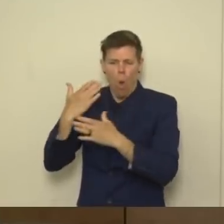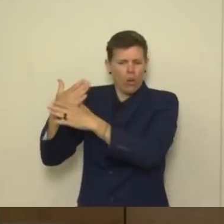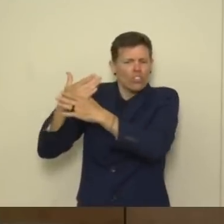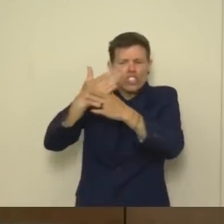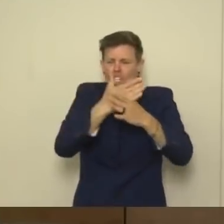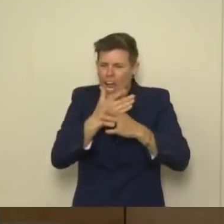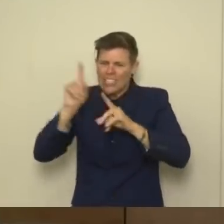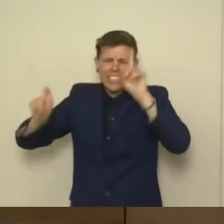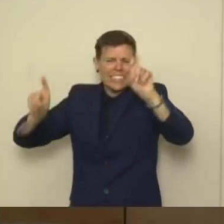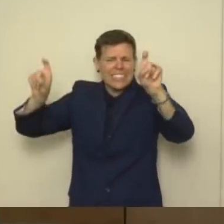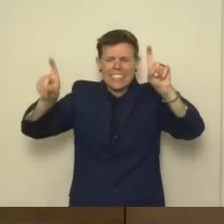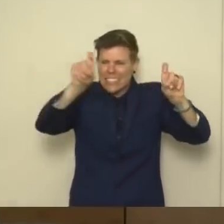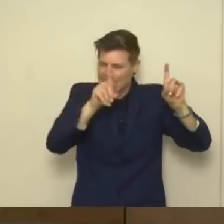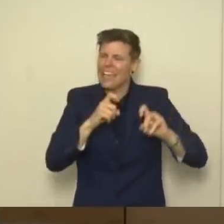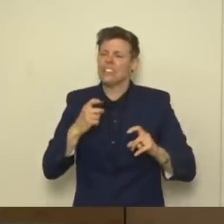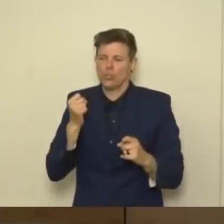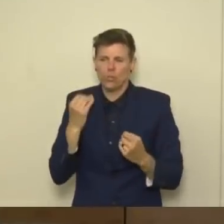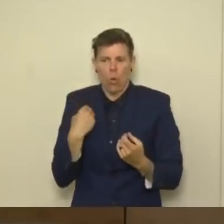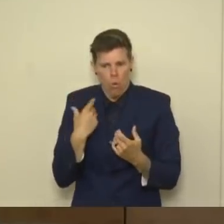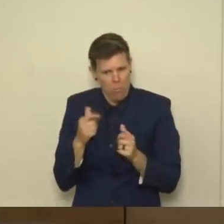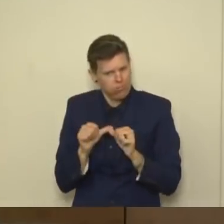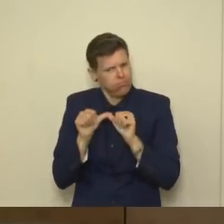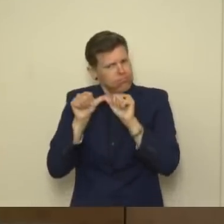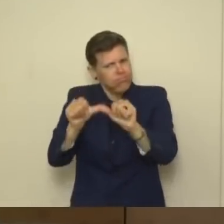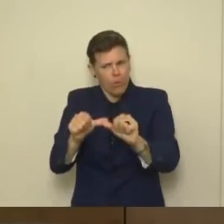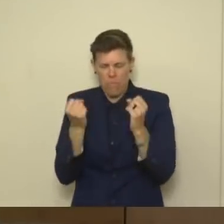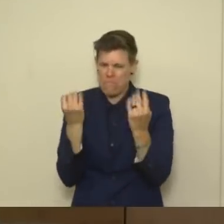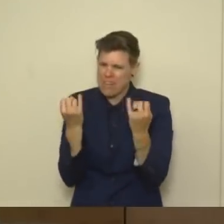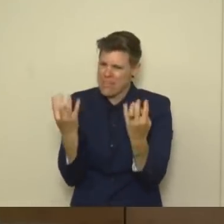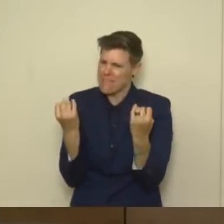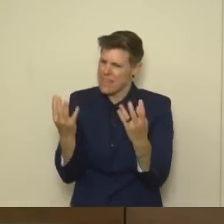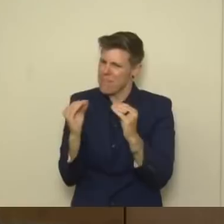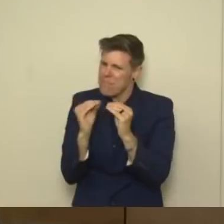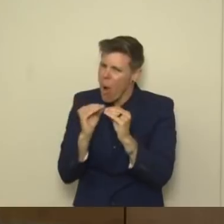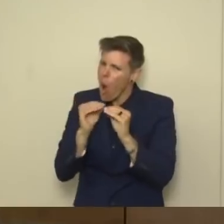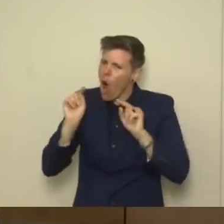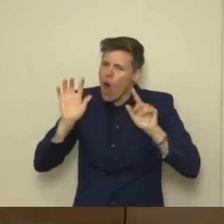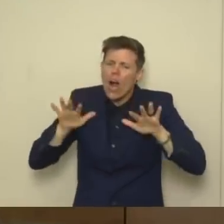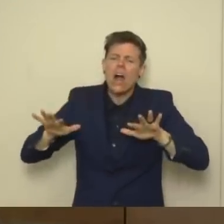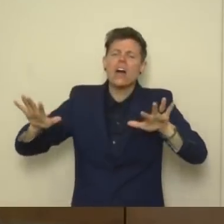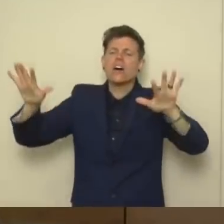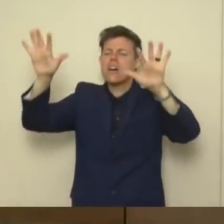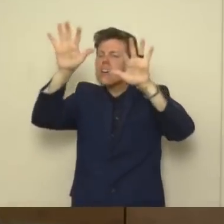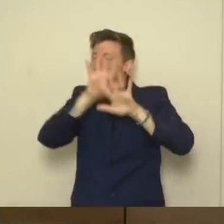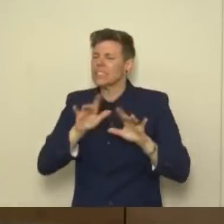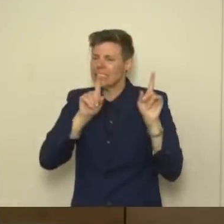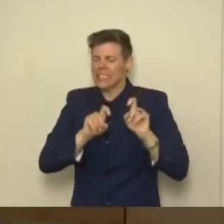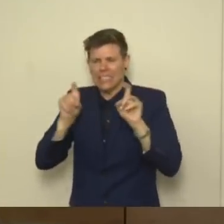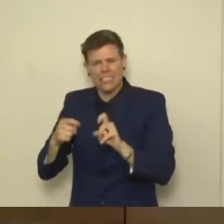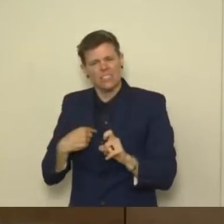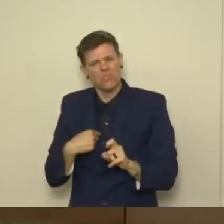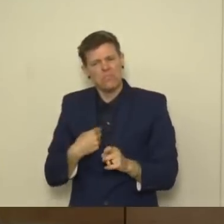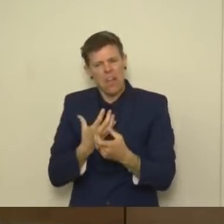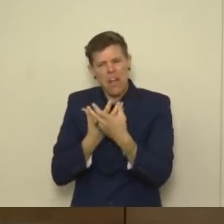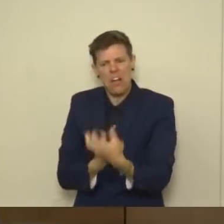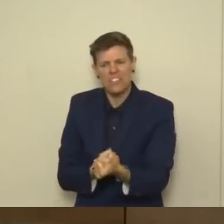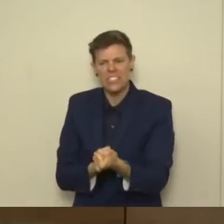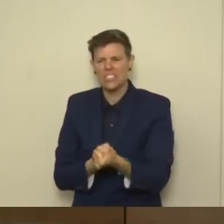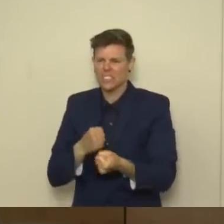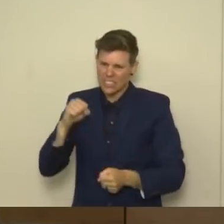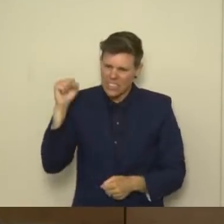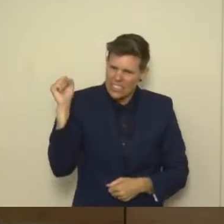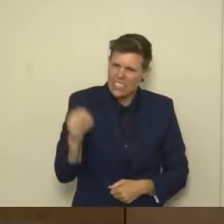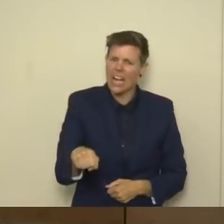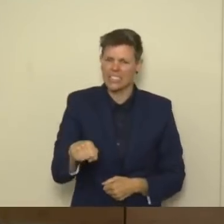do that, and I feel fairly confident that we'll be able to manage a variety of testing systems that will meet